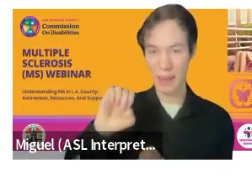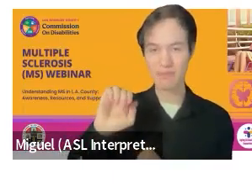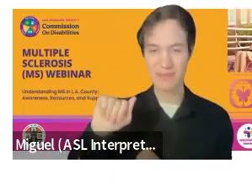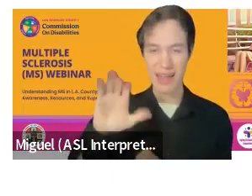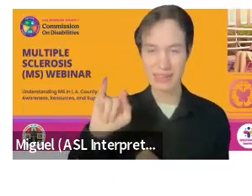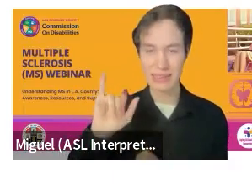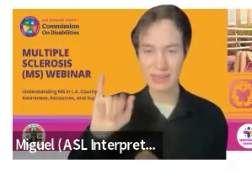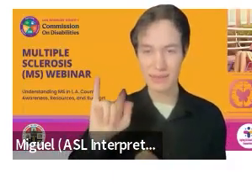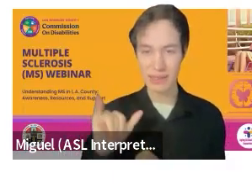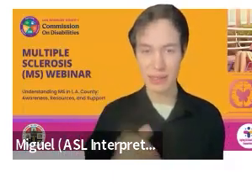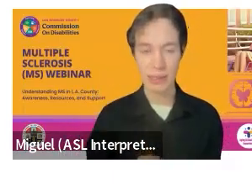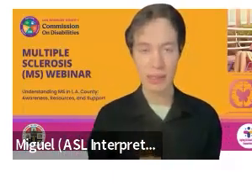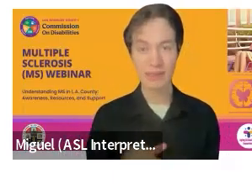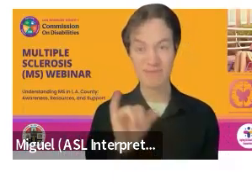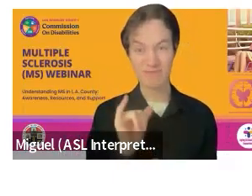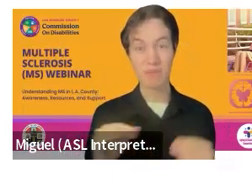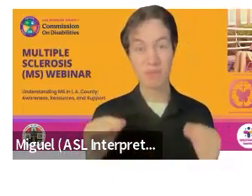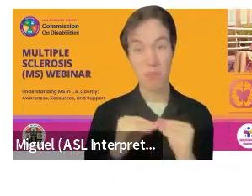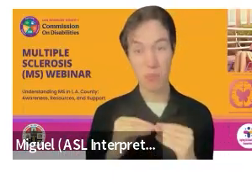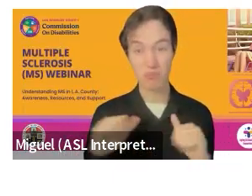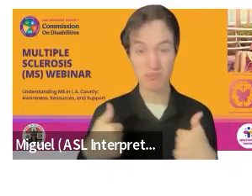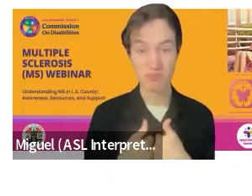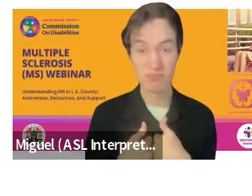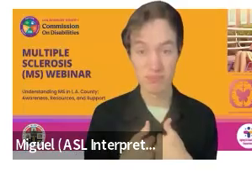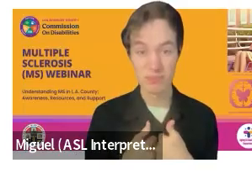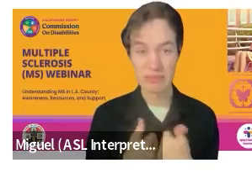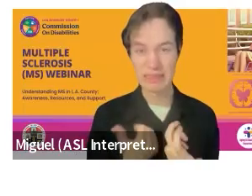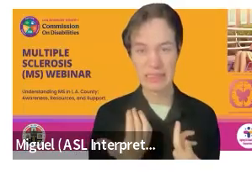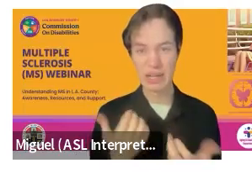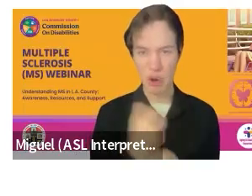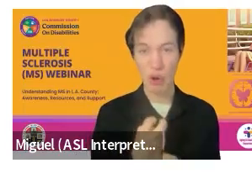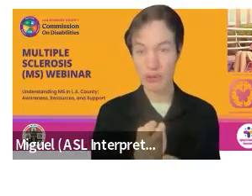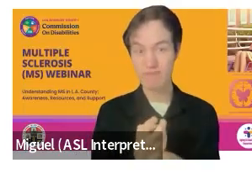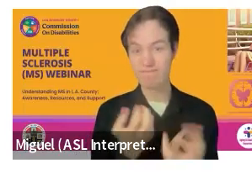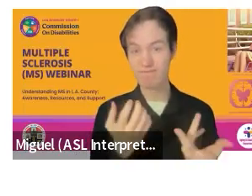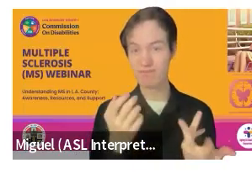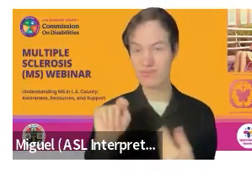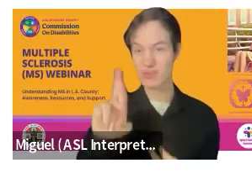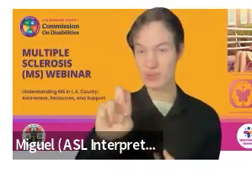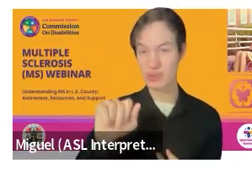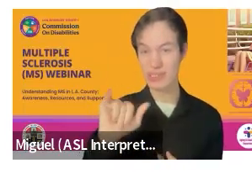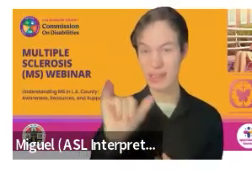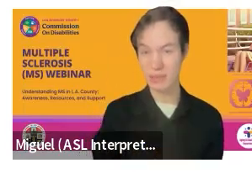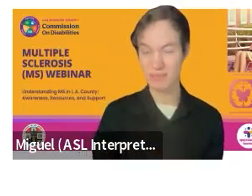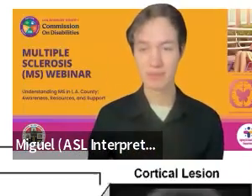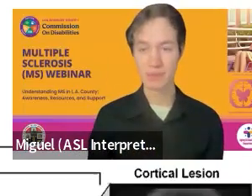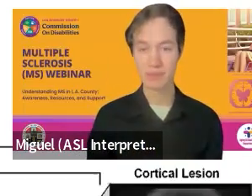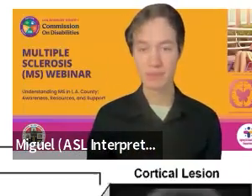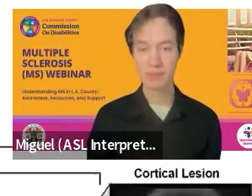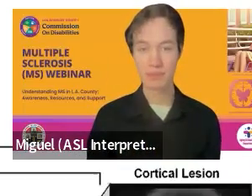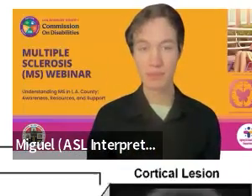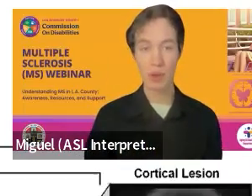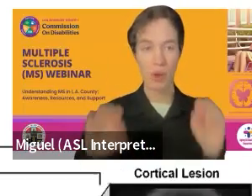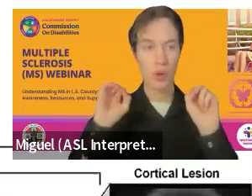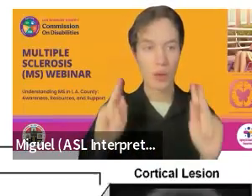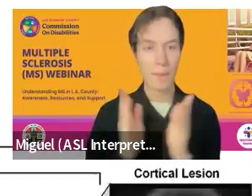challenging part of MS to treat at this point. Okay, next slide. So